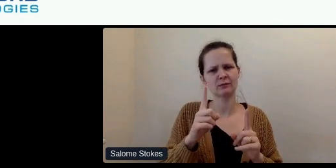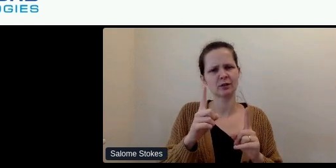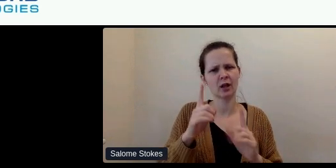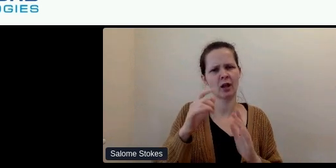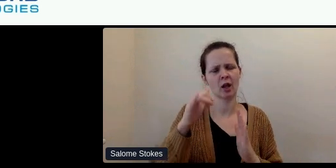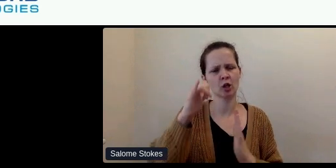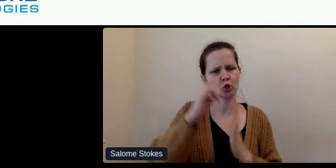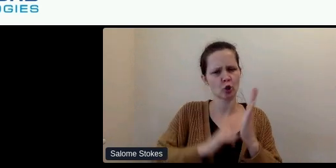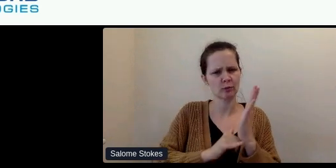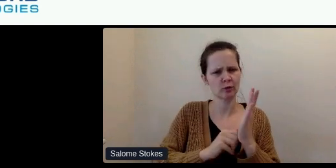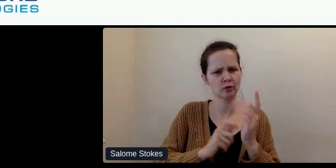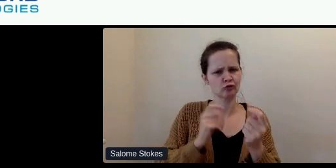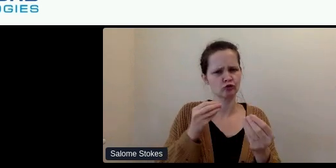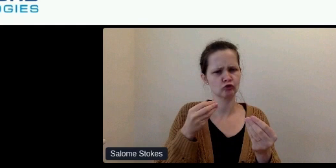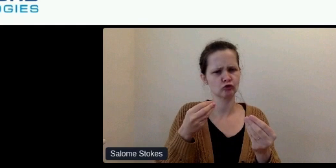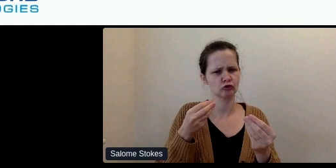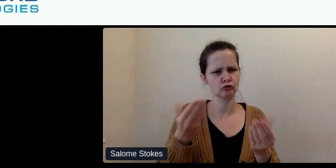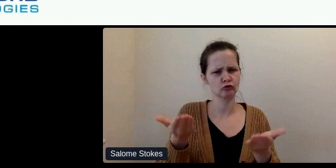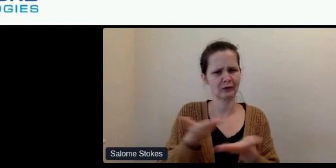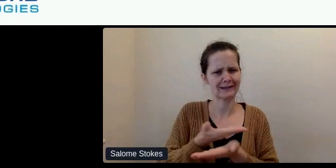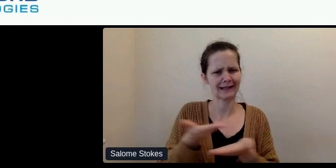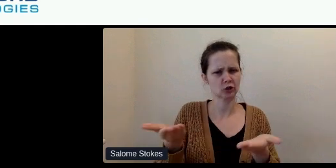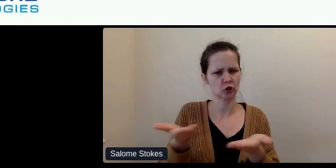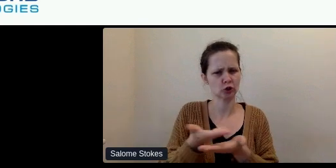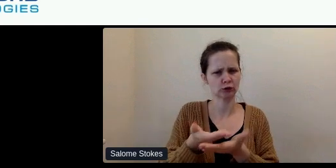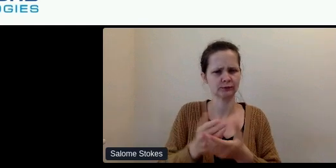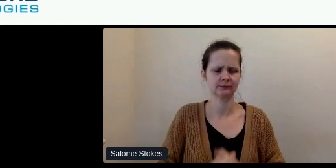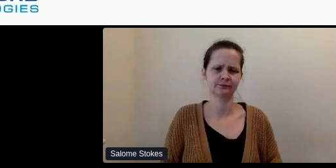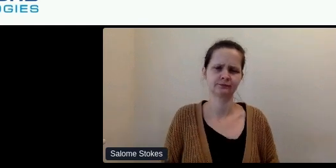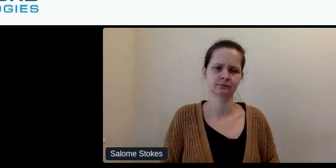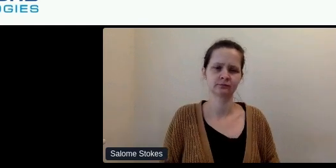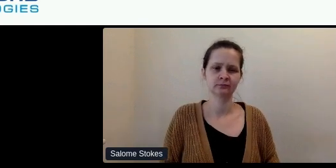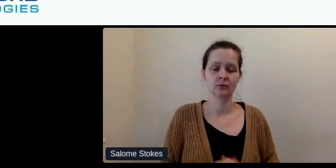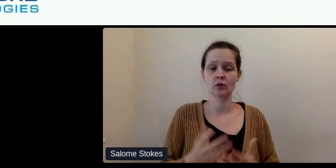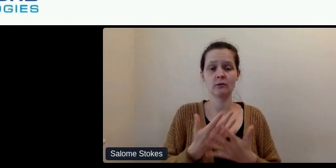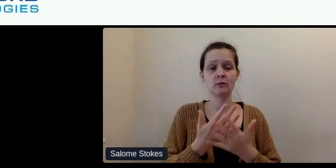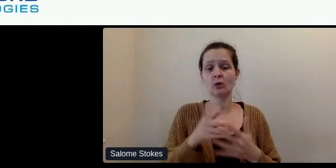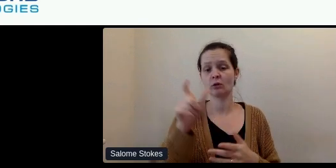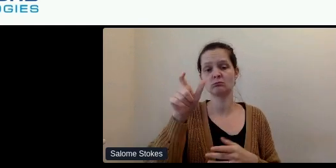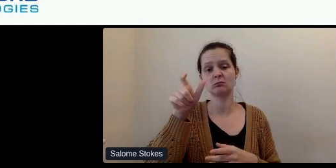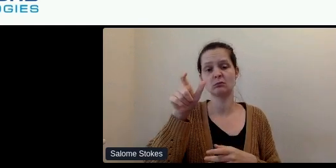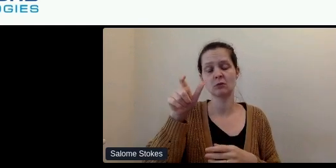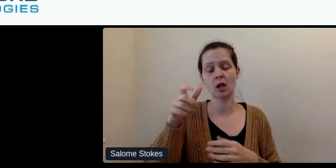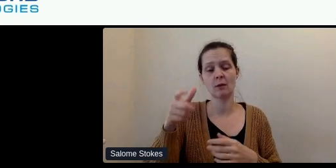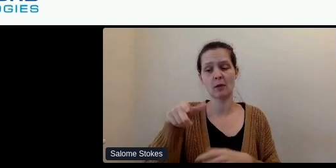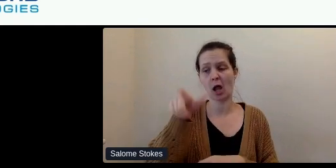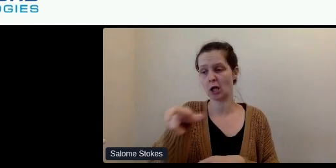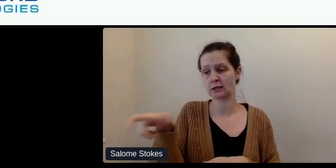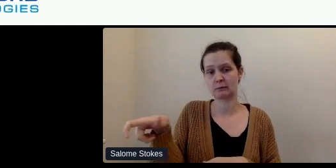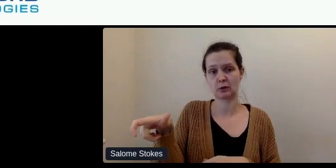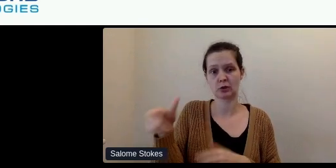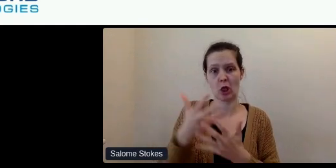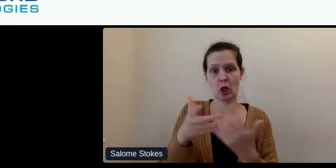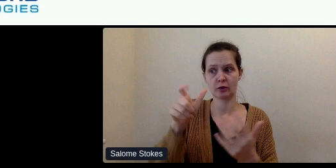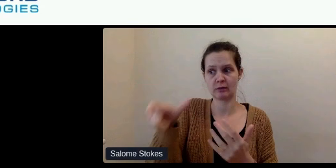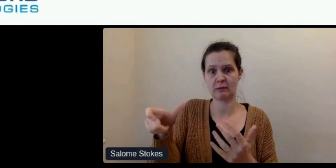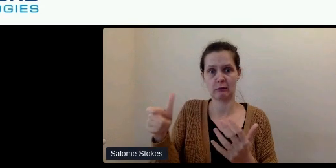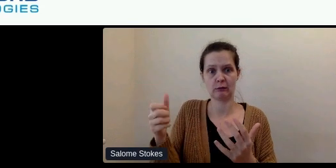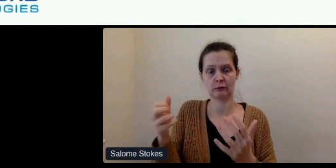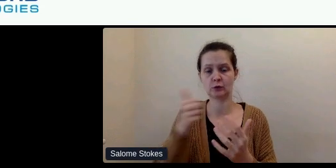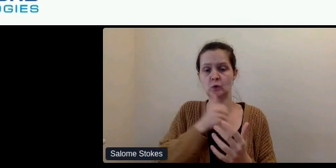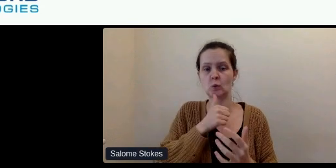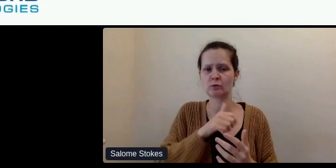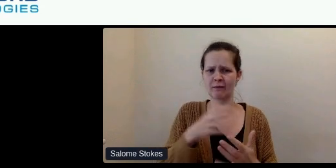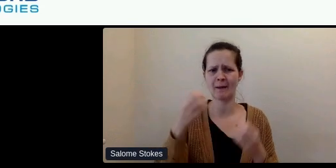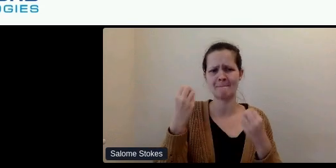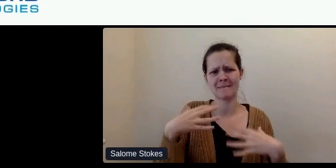So for high volume customer documents, the transactional tools that we have are absolutely amazing. And